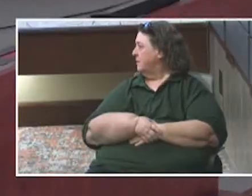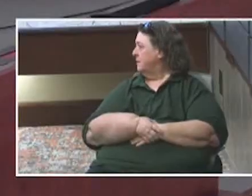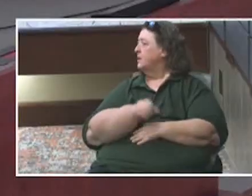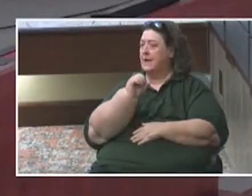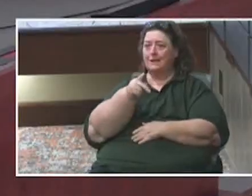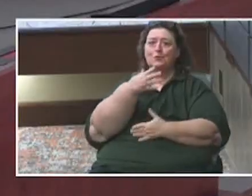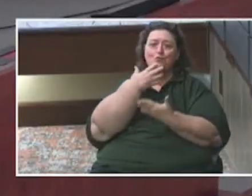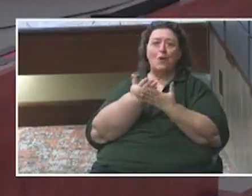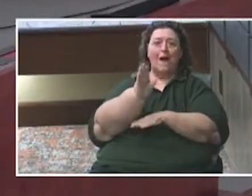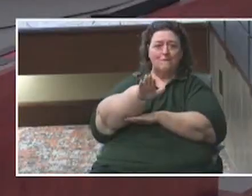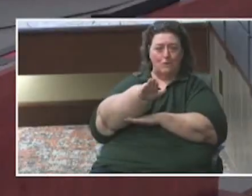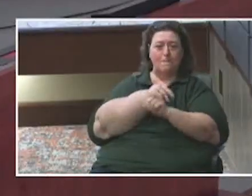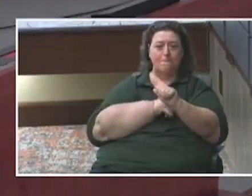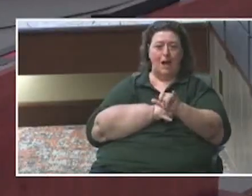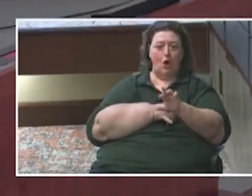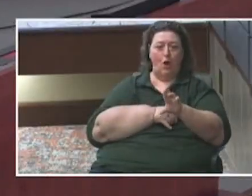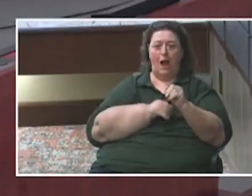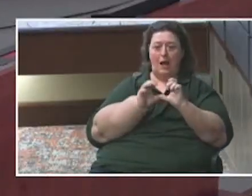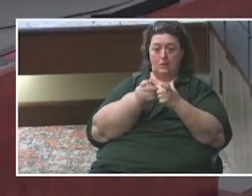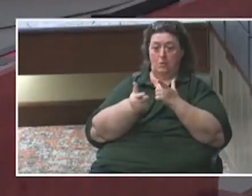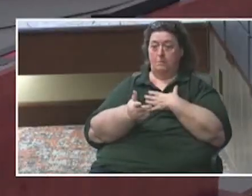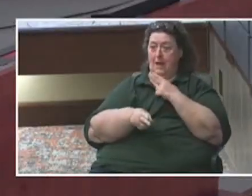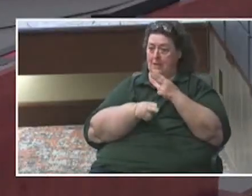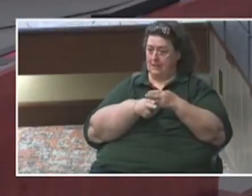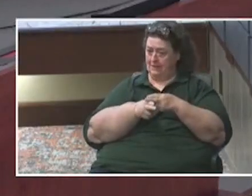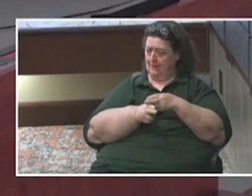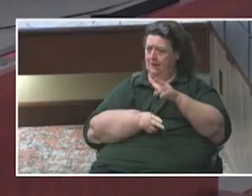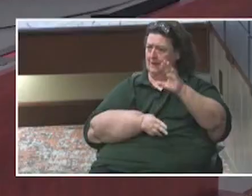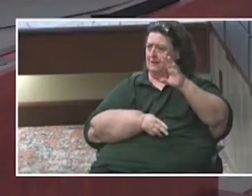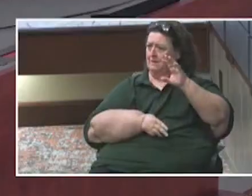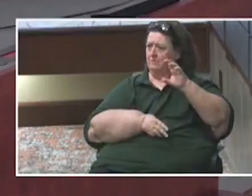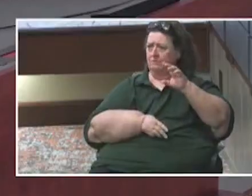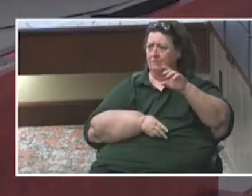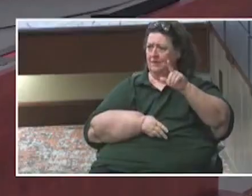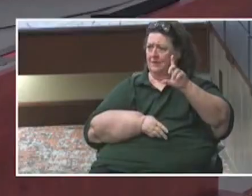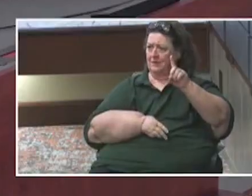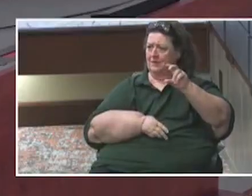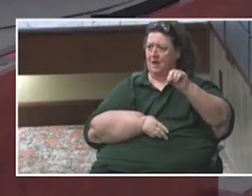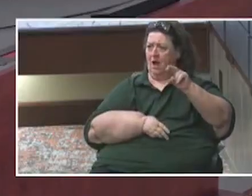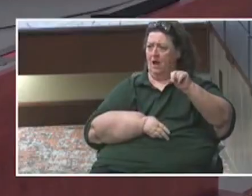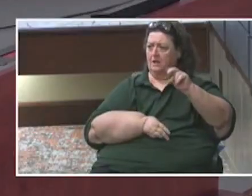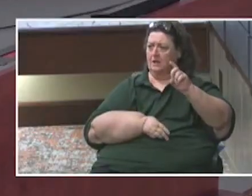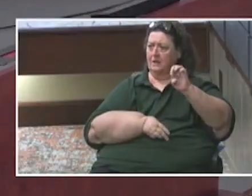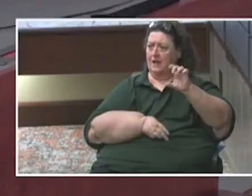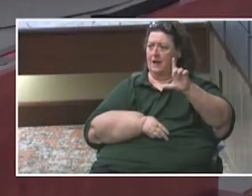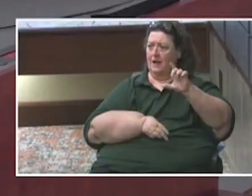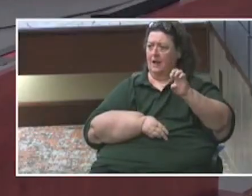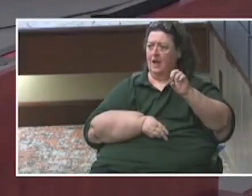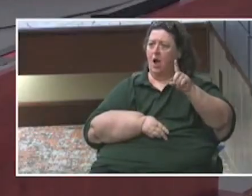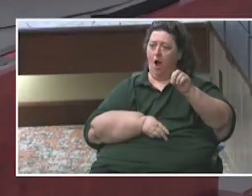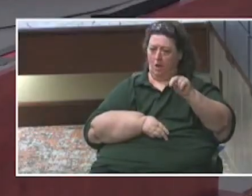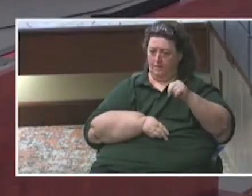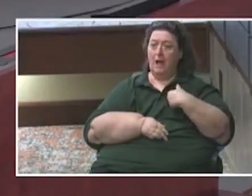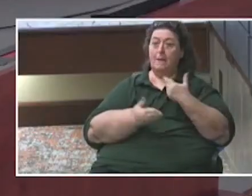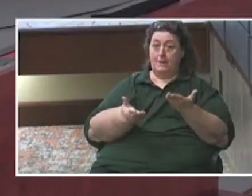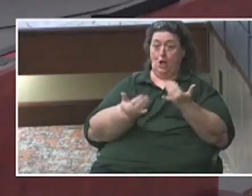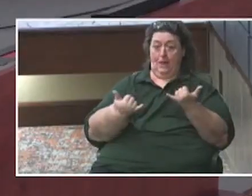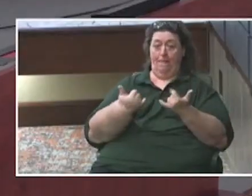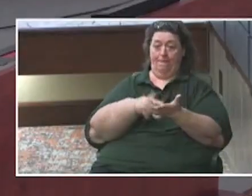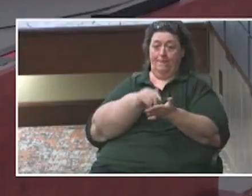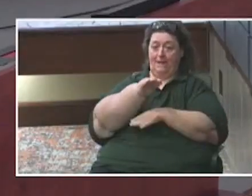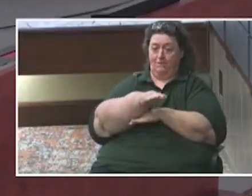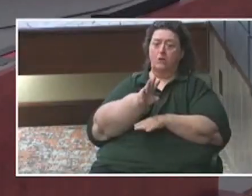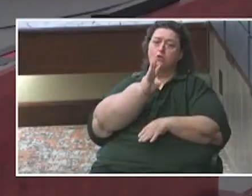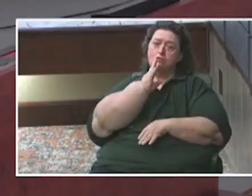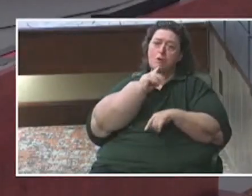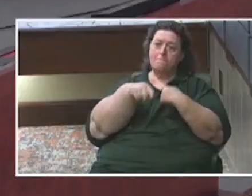Good afternoon, Mayor and Council. My name is Val DeLeon, the Director of Development for the Vecino Group, and I'm here this afternoon speaking on